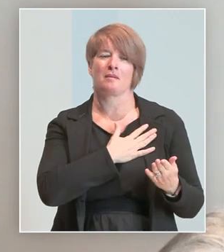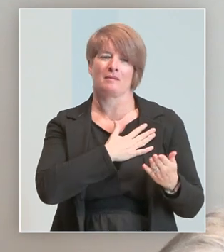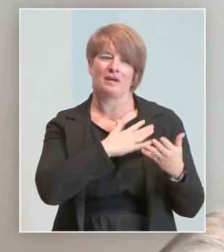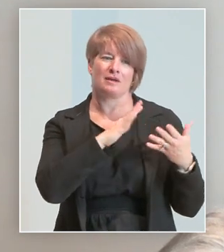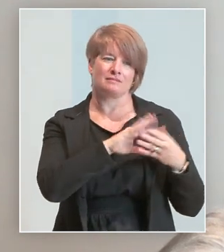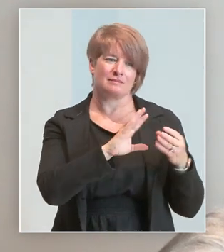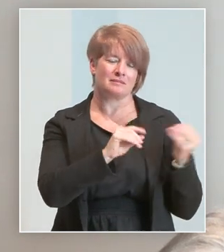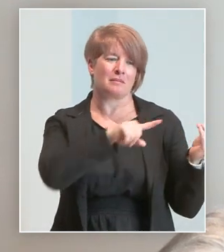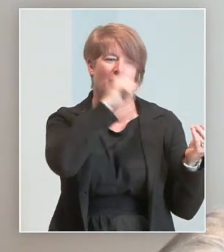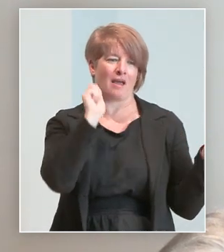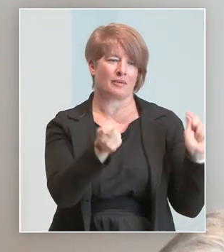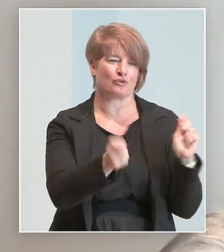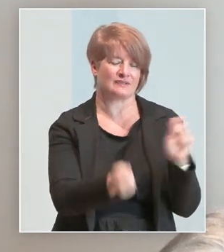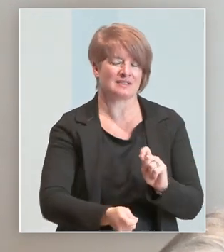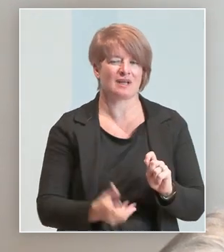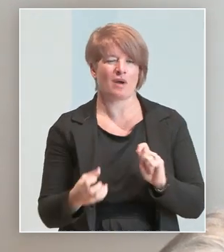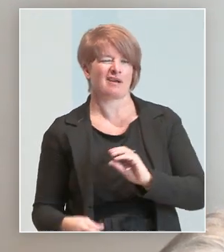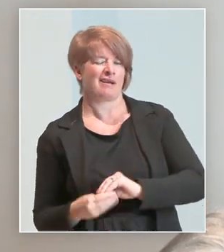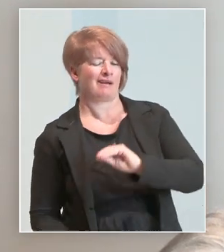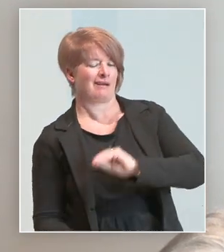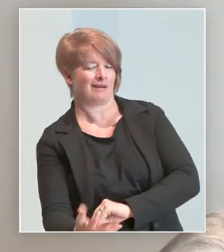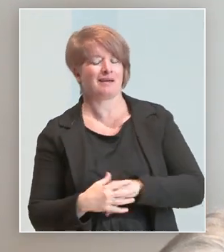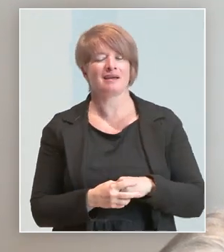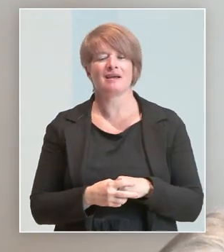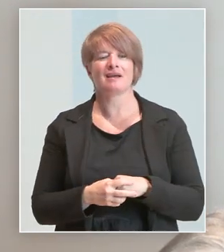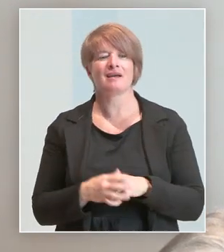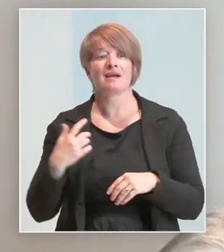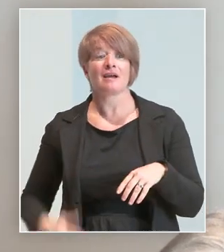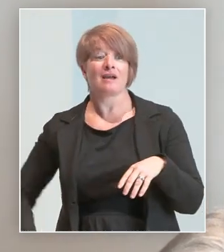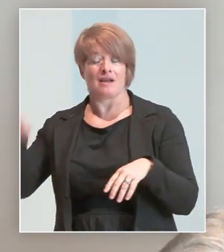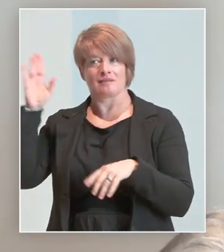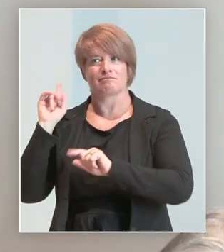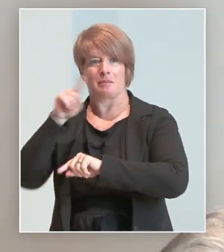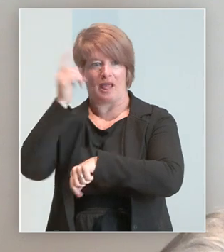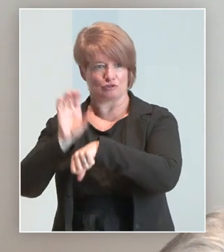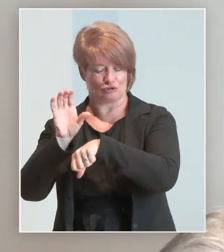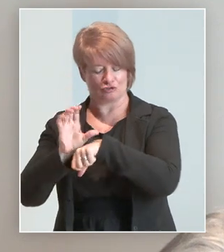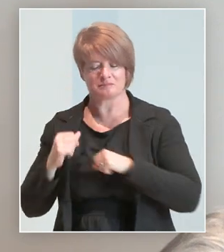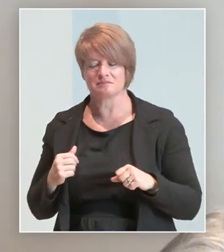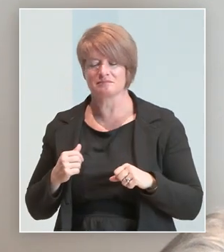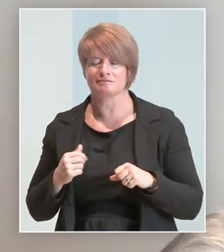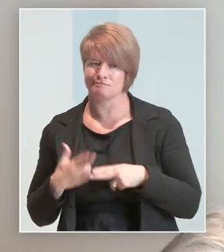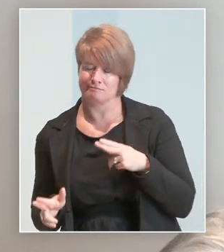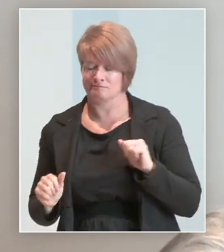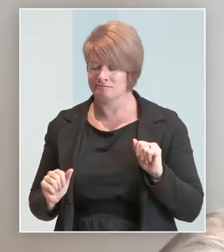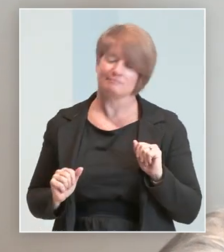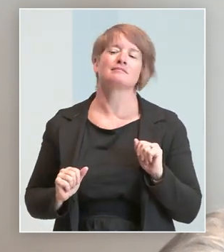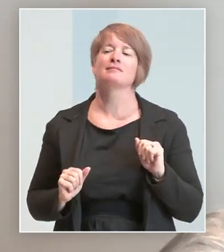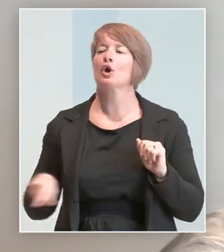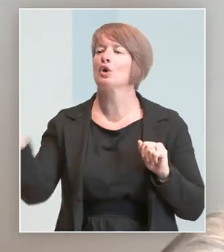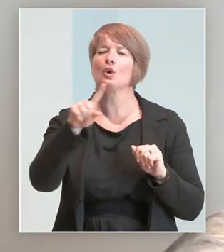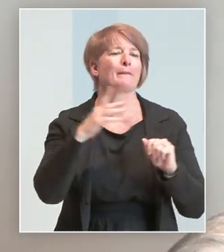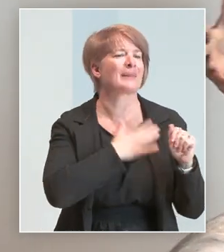add this caveat too, as a short stint that I did in Black church growing up. Feel free to comment,